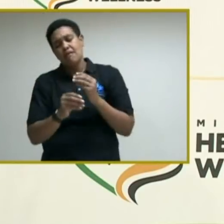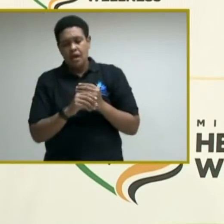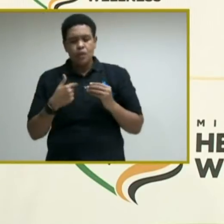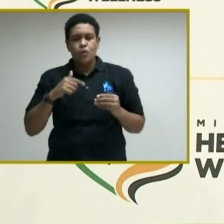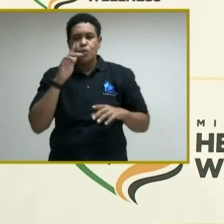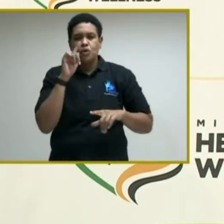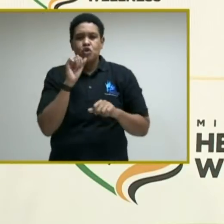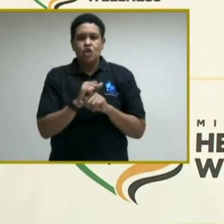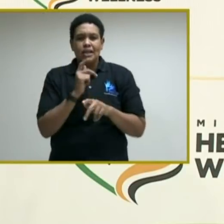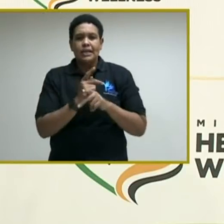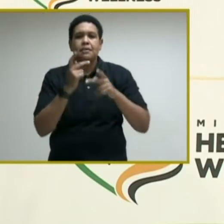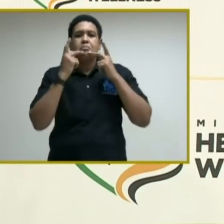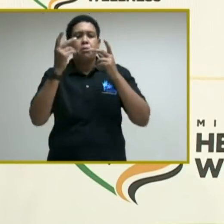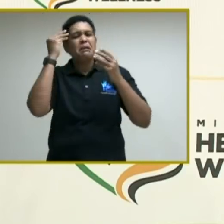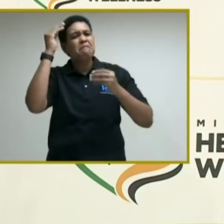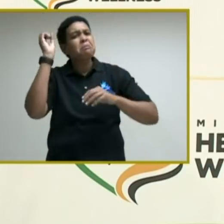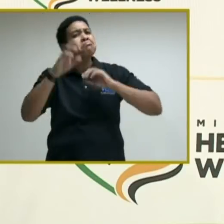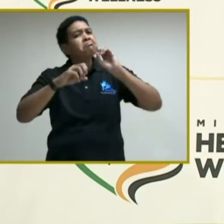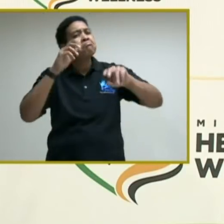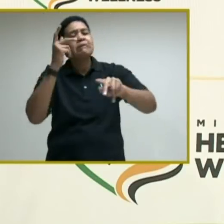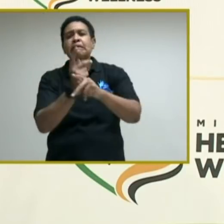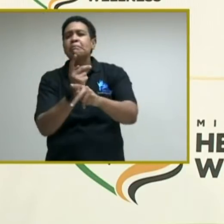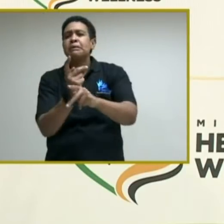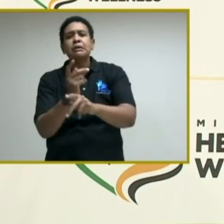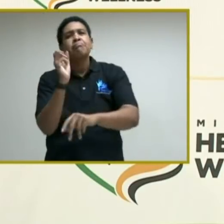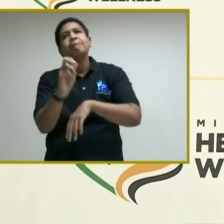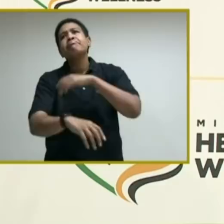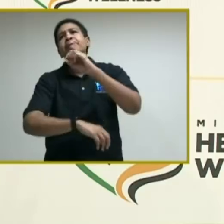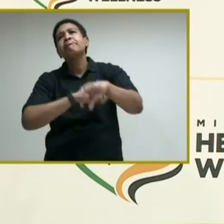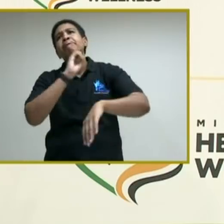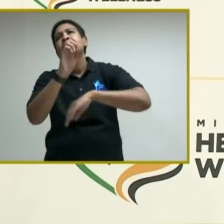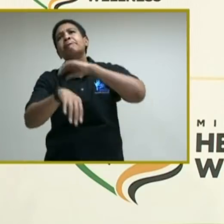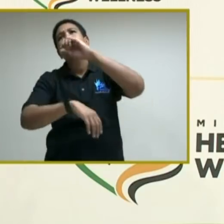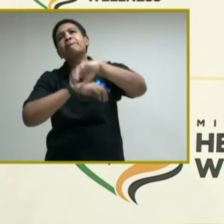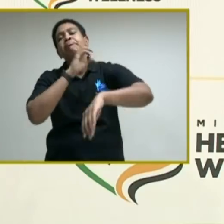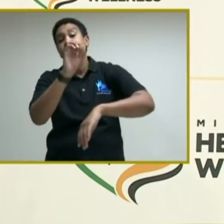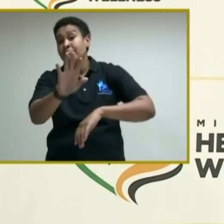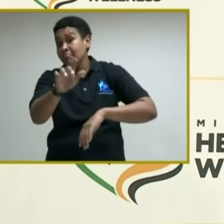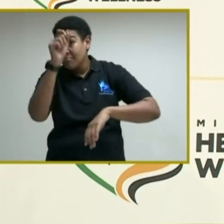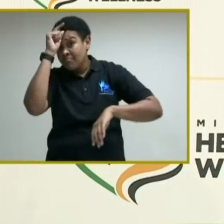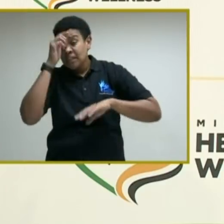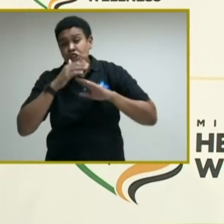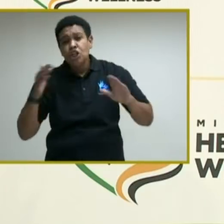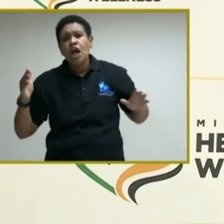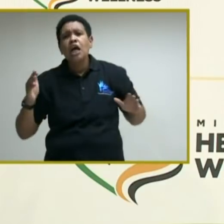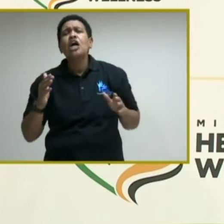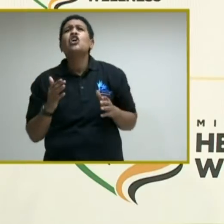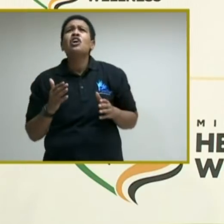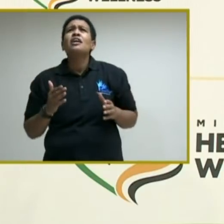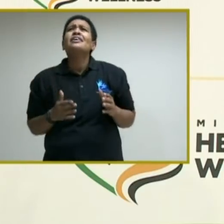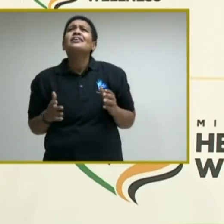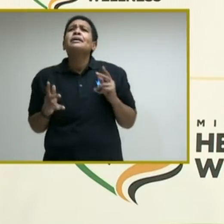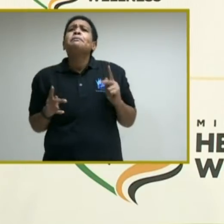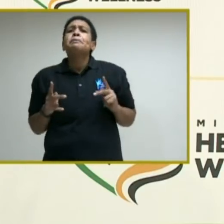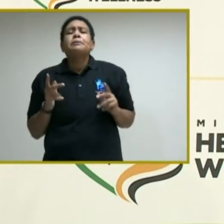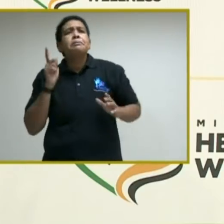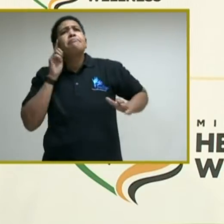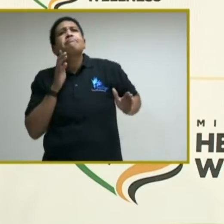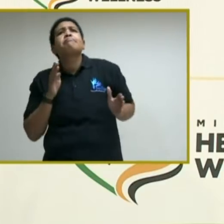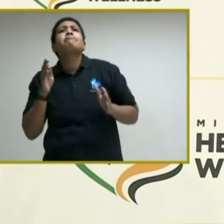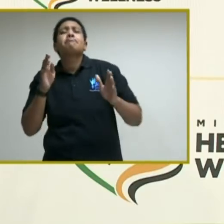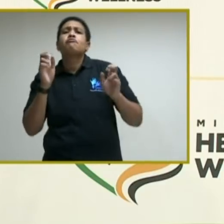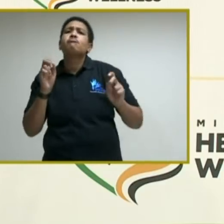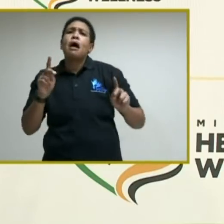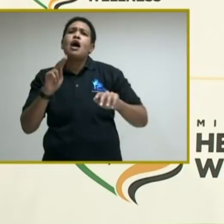will certainly keep the public informed. But I think, generally speaking, there is a determination to continue to move in a direction of